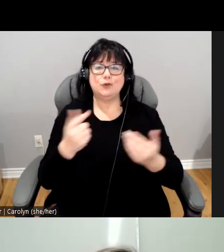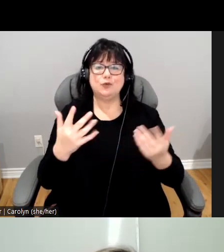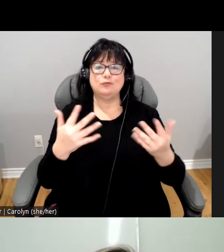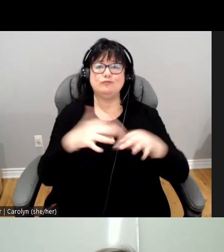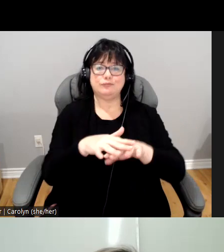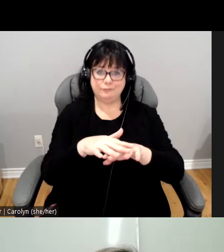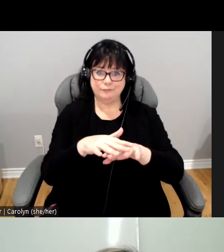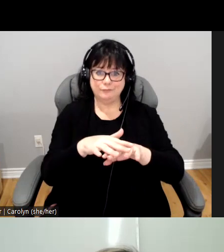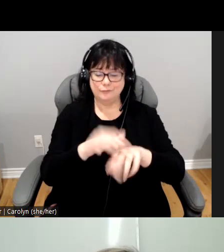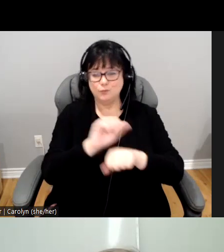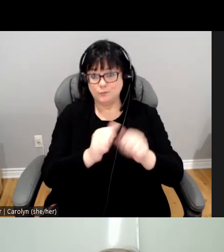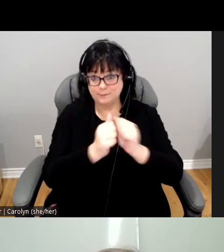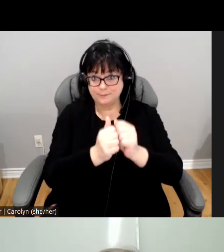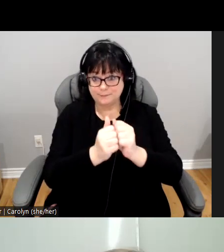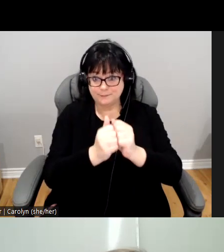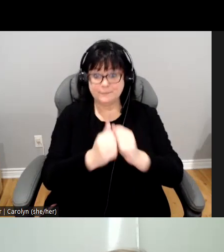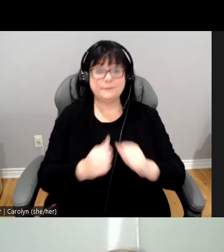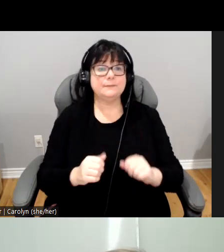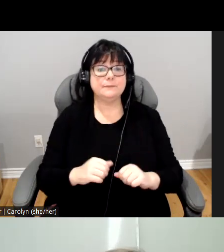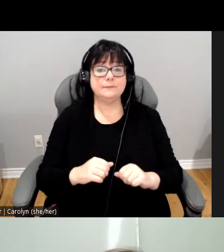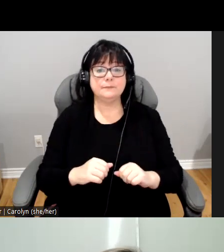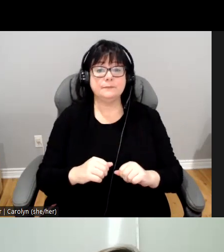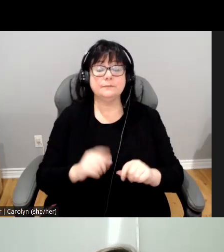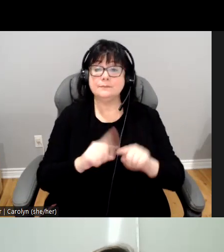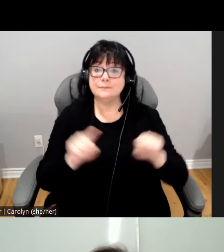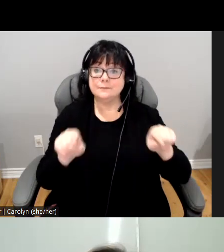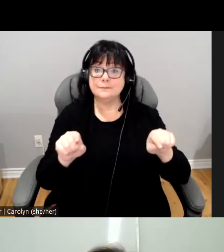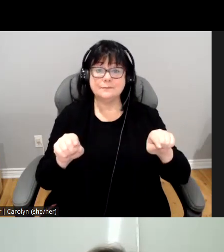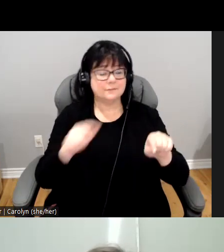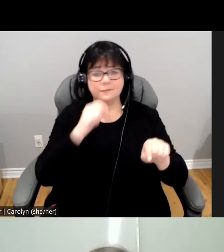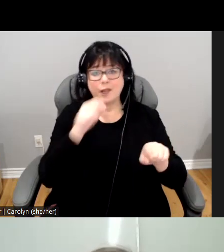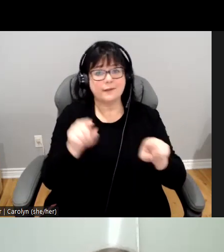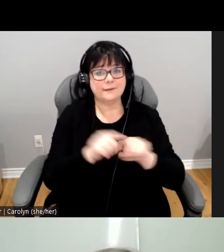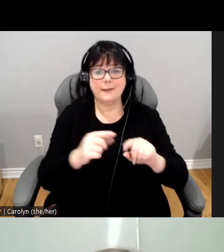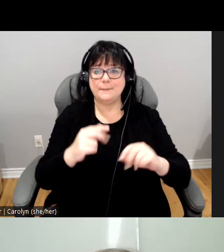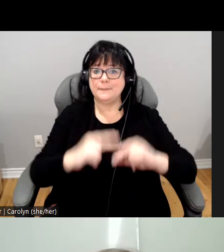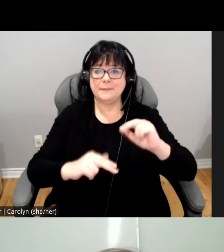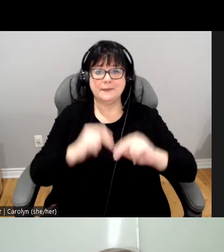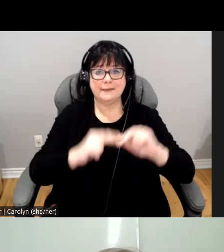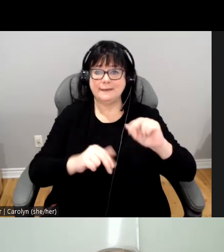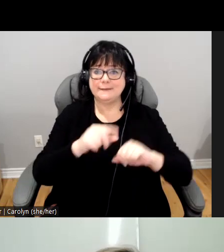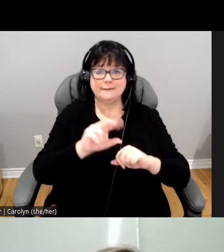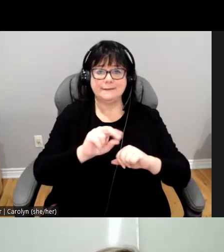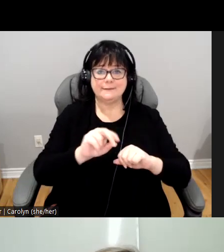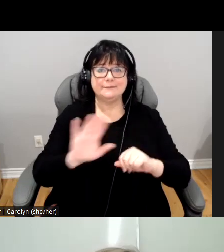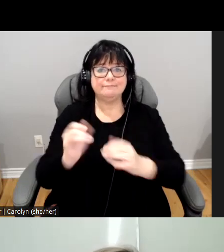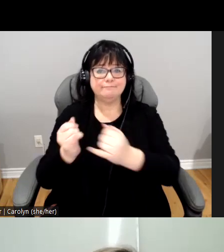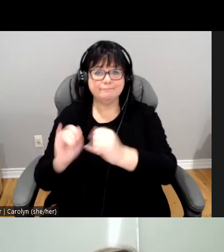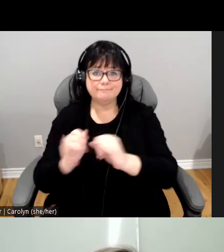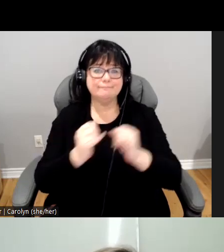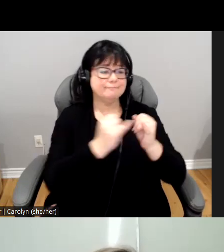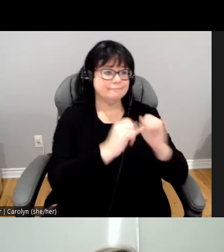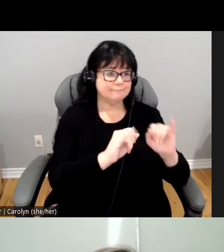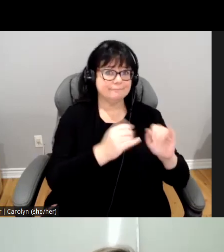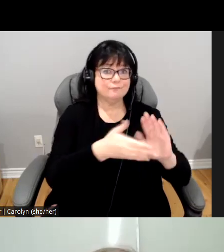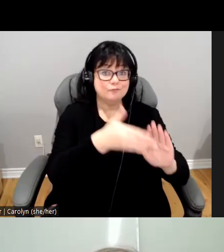that, though, these two programs are not co-located and had always run very independently. We started really